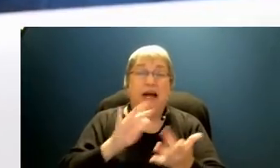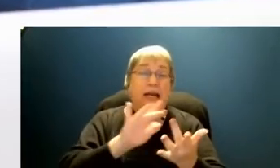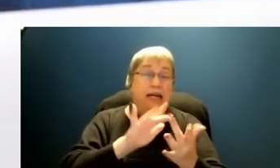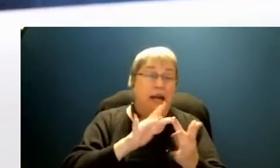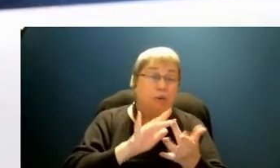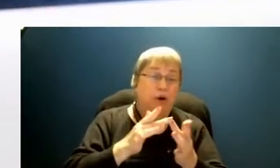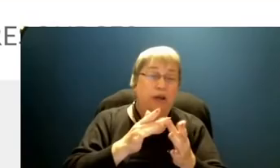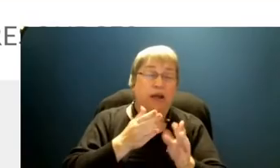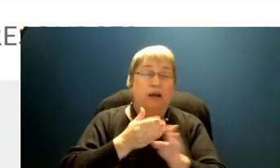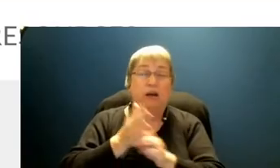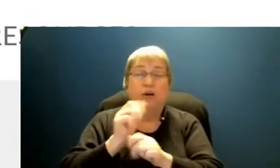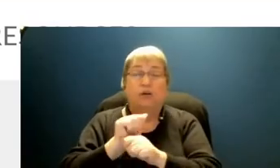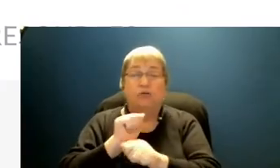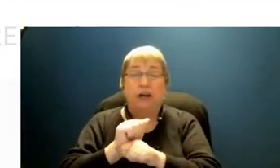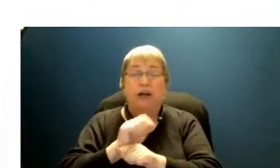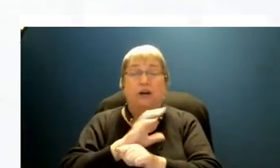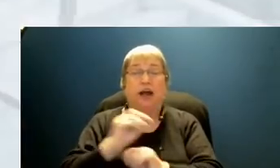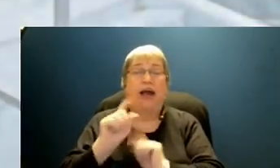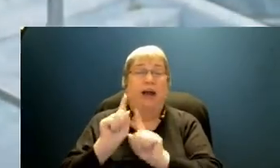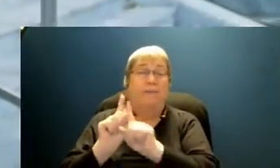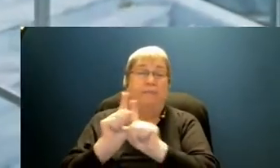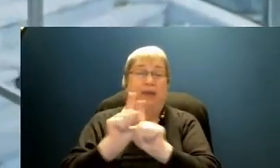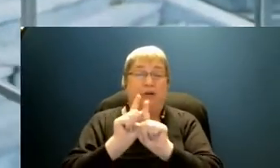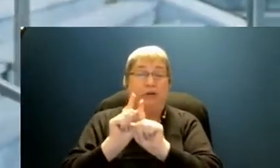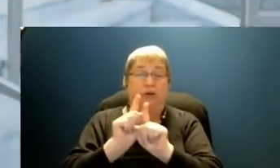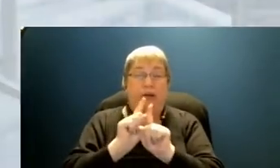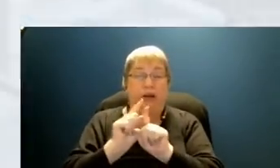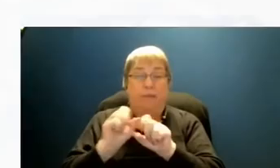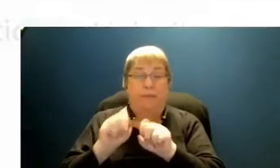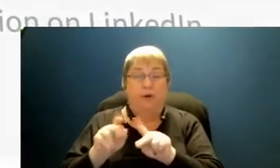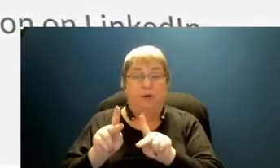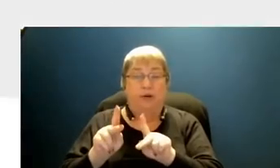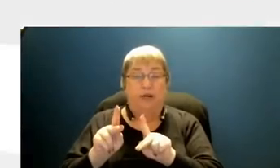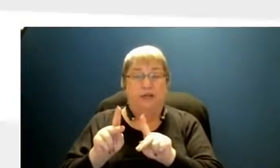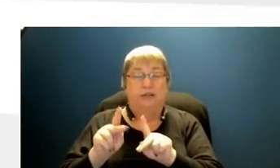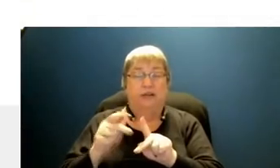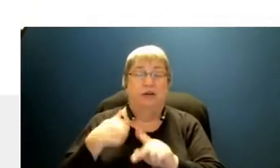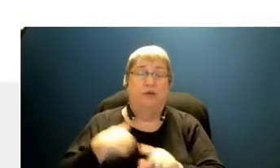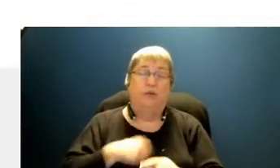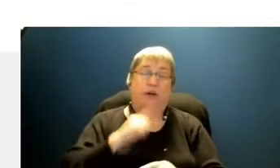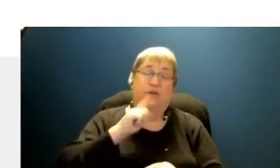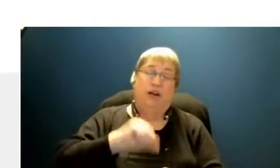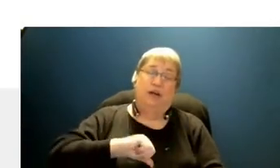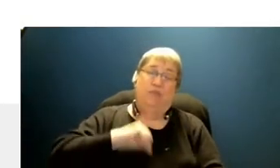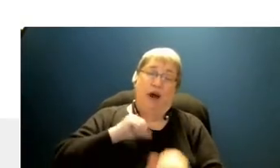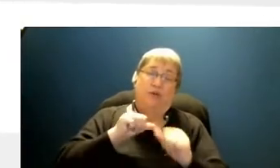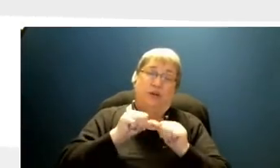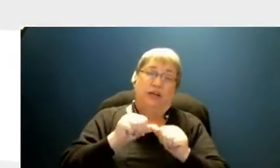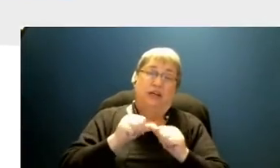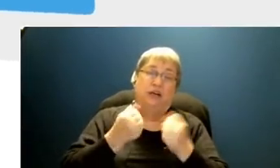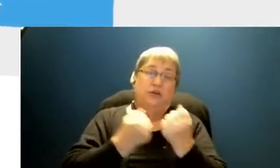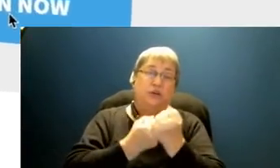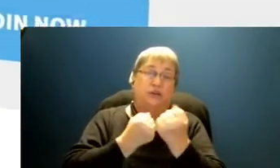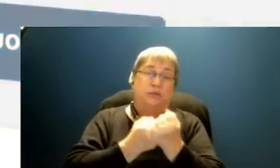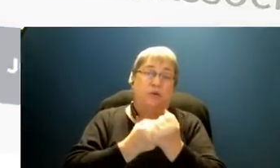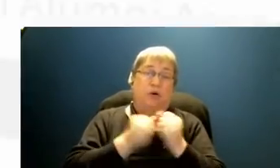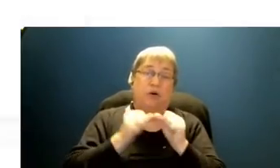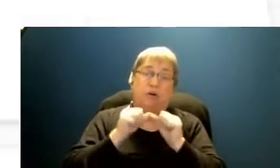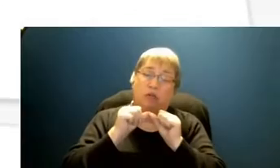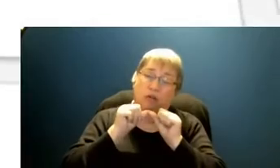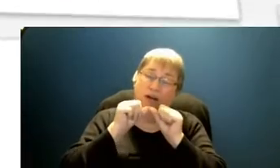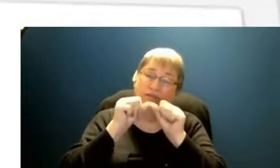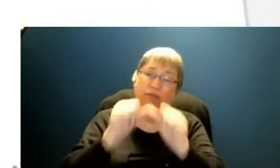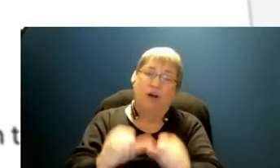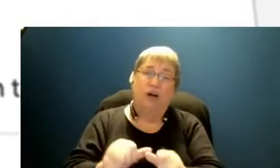career, and mentoring opportunities. As ever, we are proud to continue to support lifelong learning and workplace